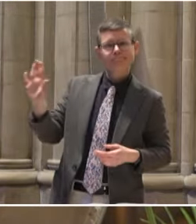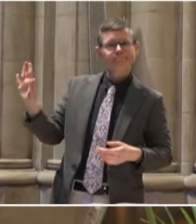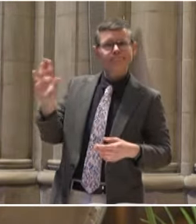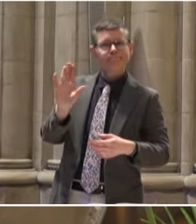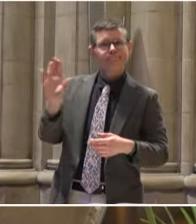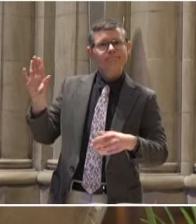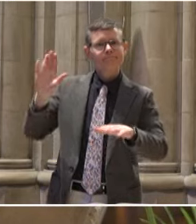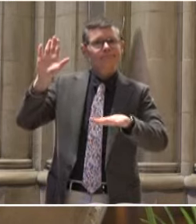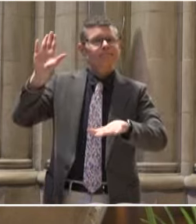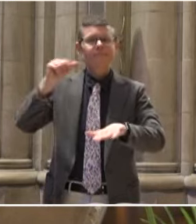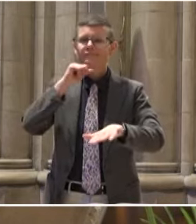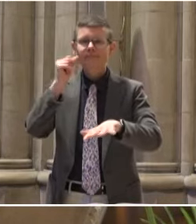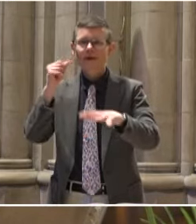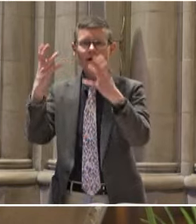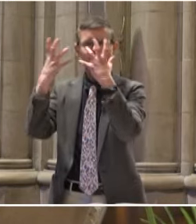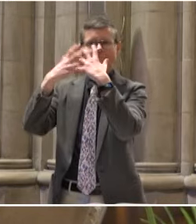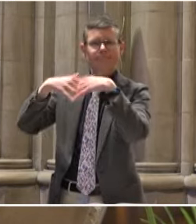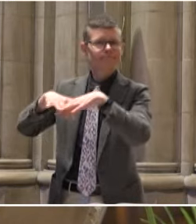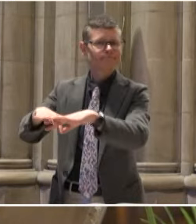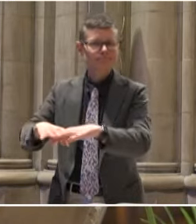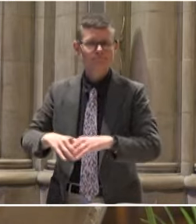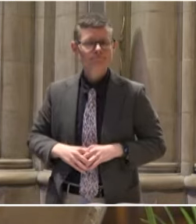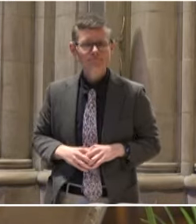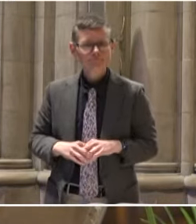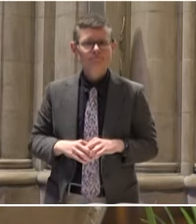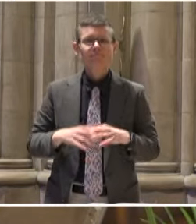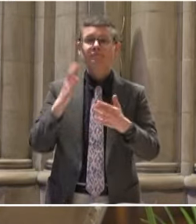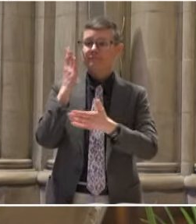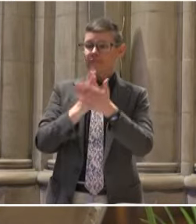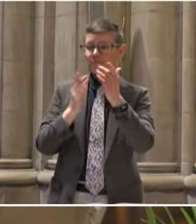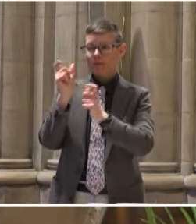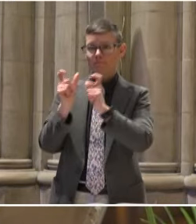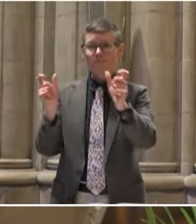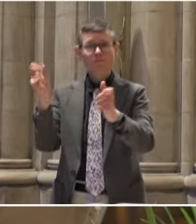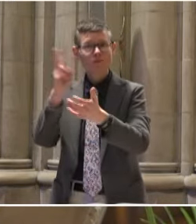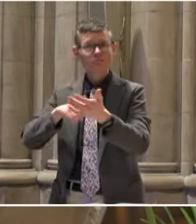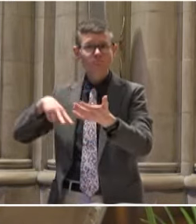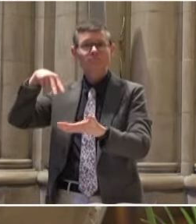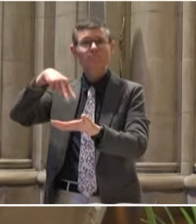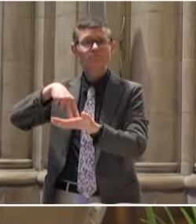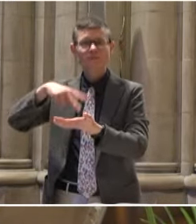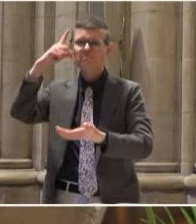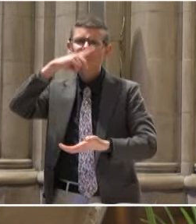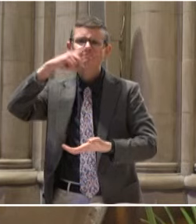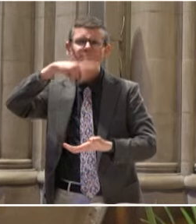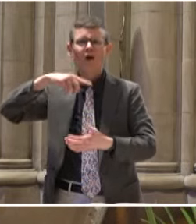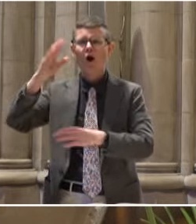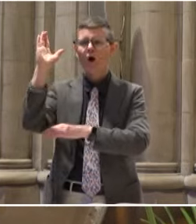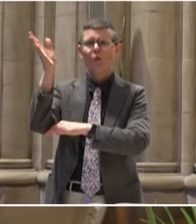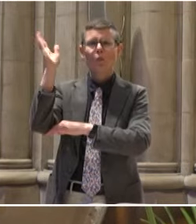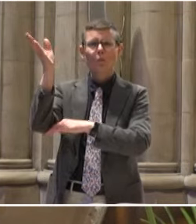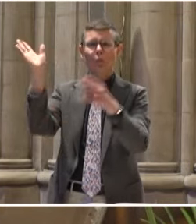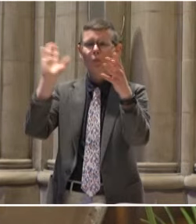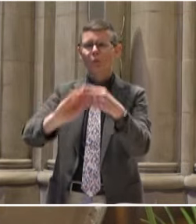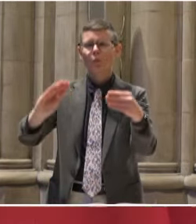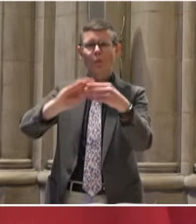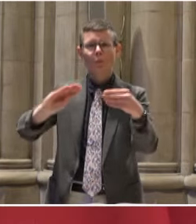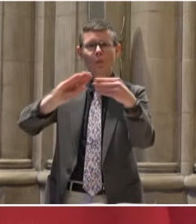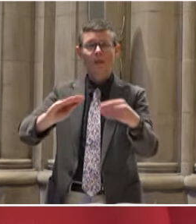not agree. Some stood up and gave false testimony against Jesus,